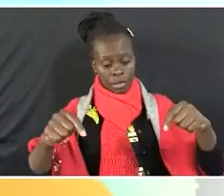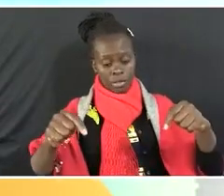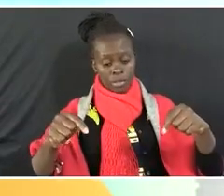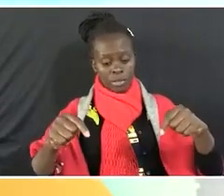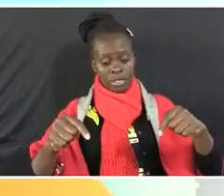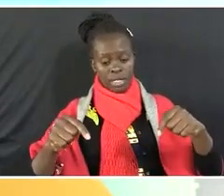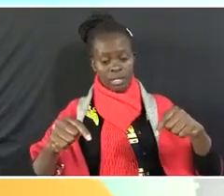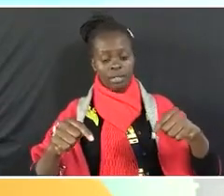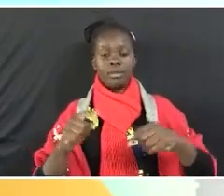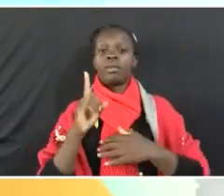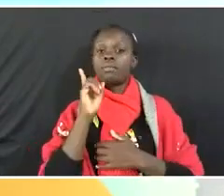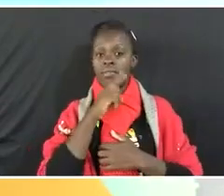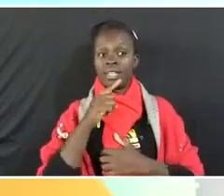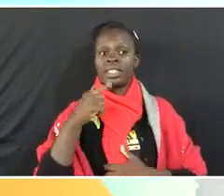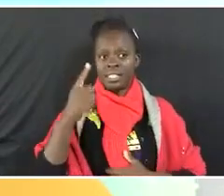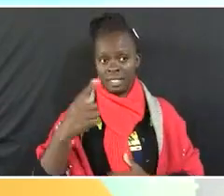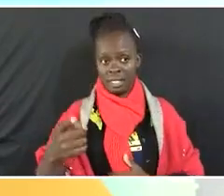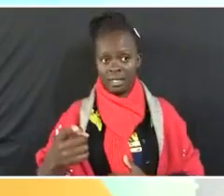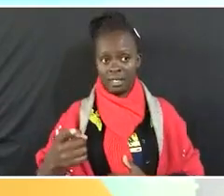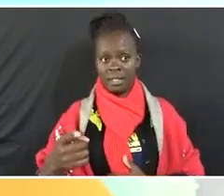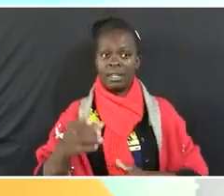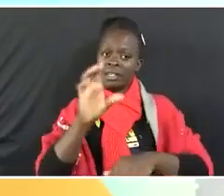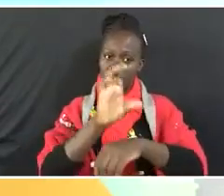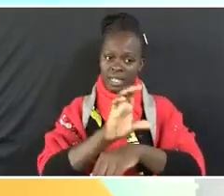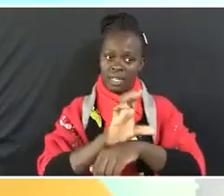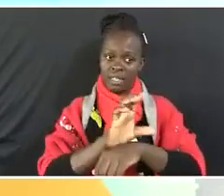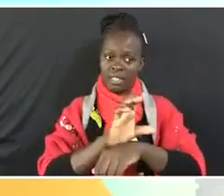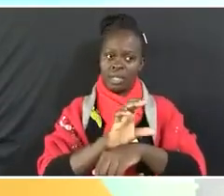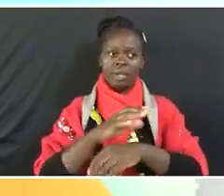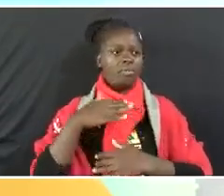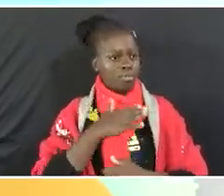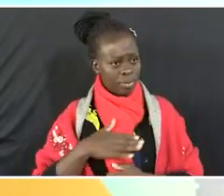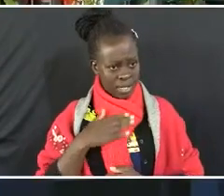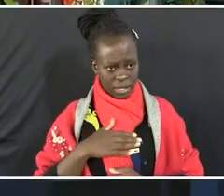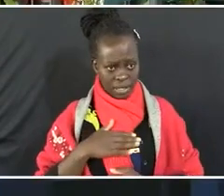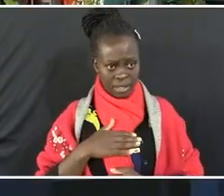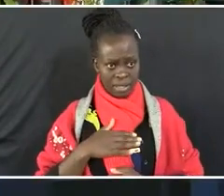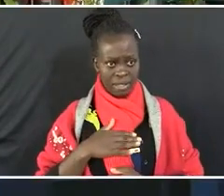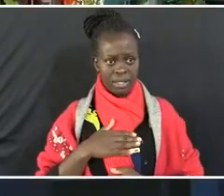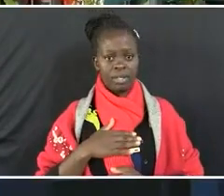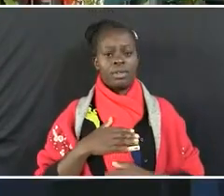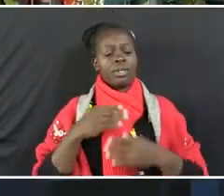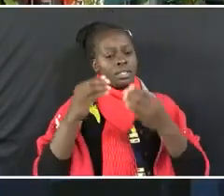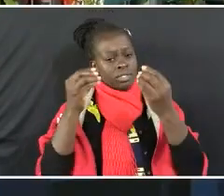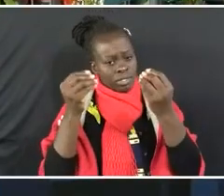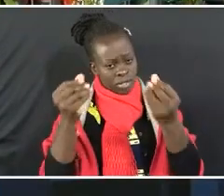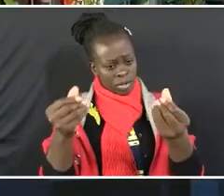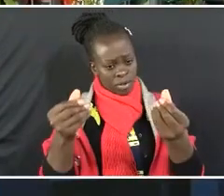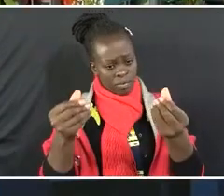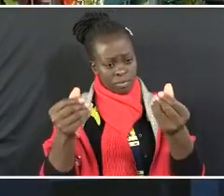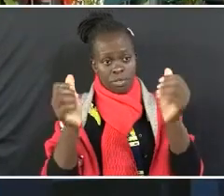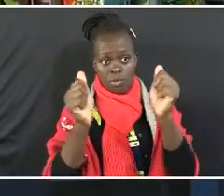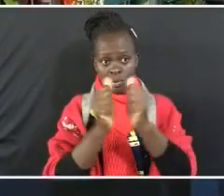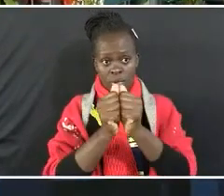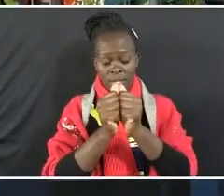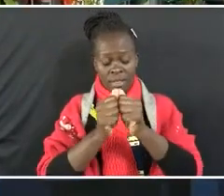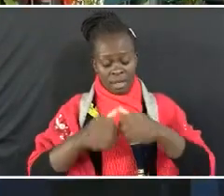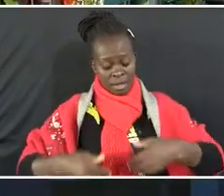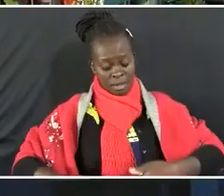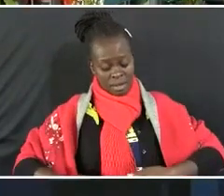Ambassador Sabbath saying one thing. Church, let us deal gently with the young men. Let us deal gently with these